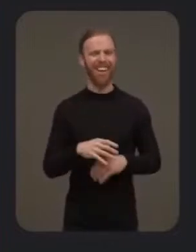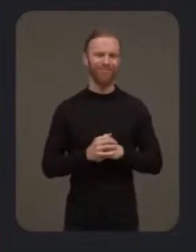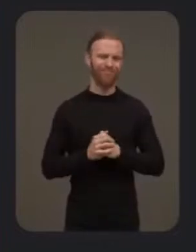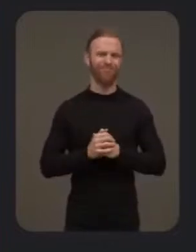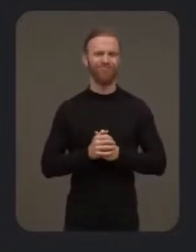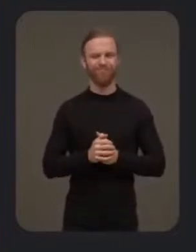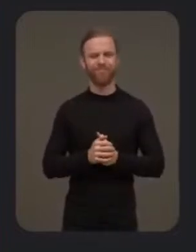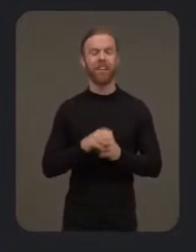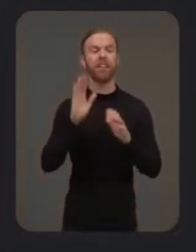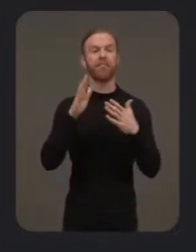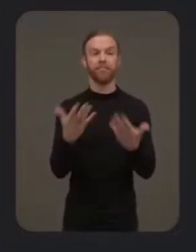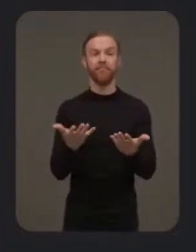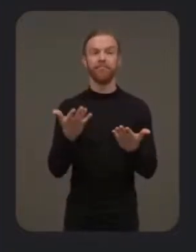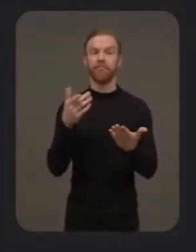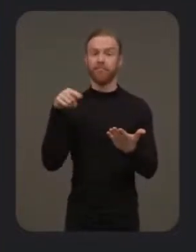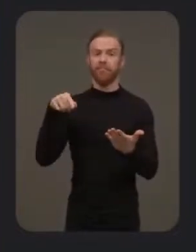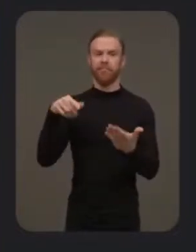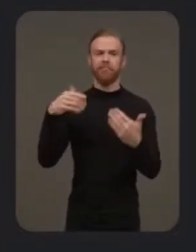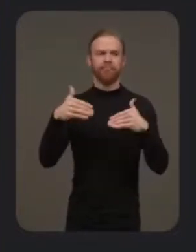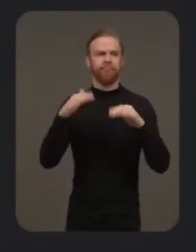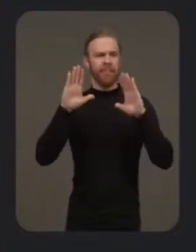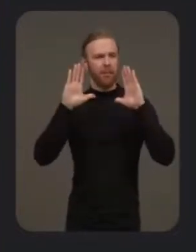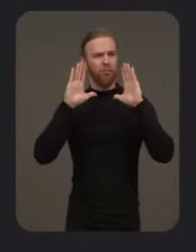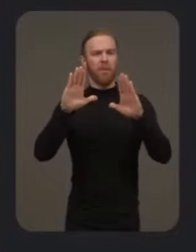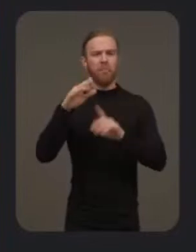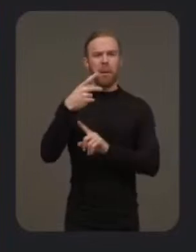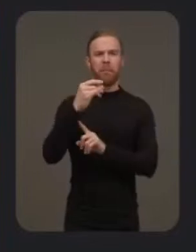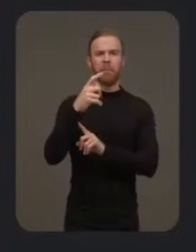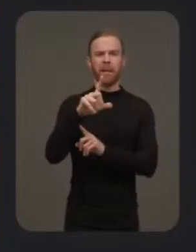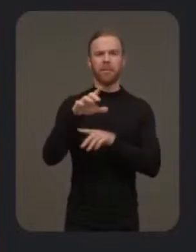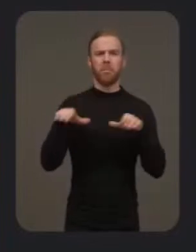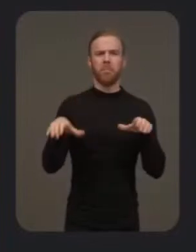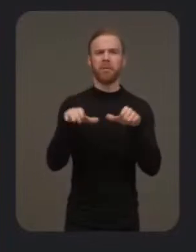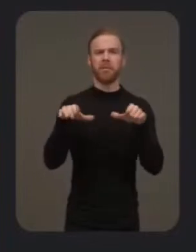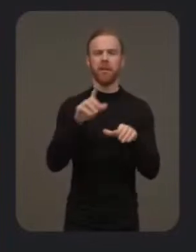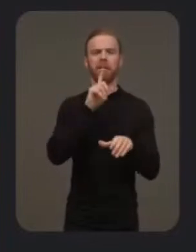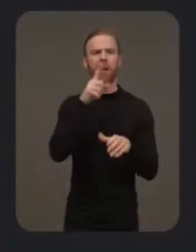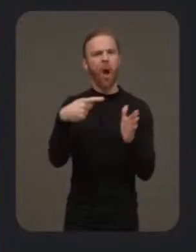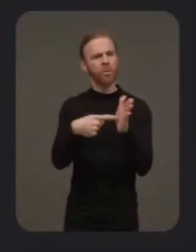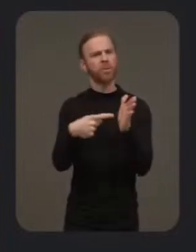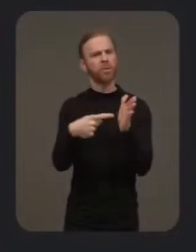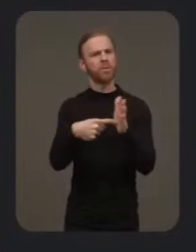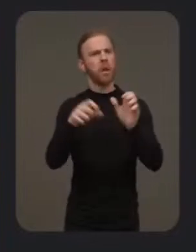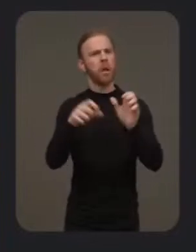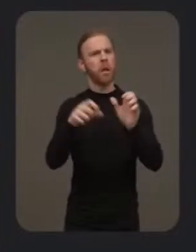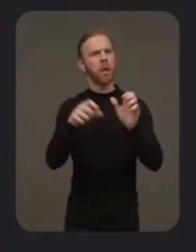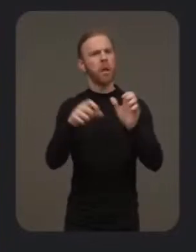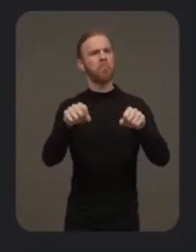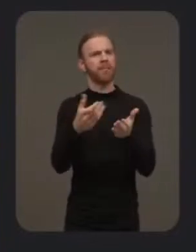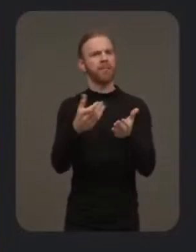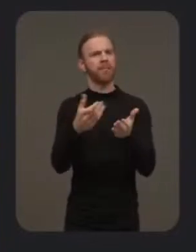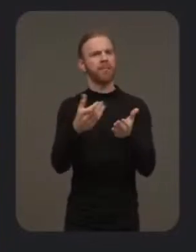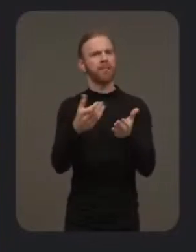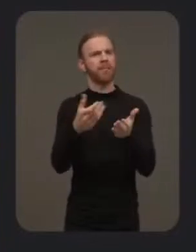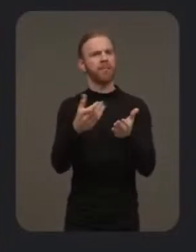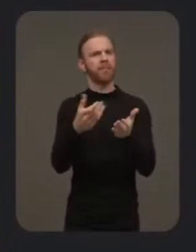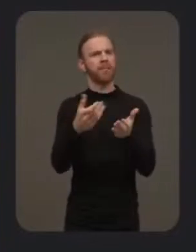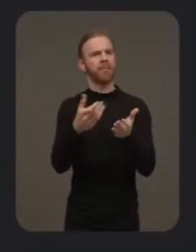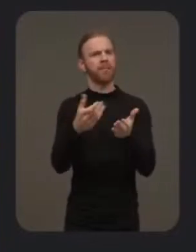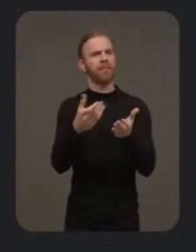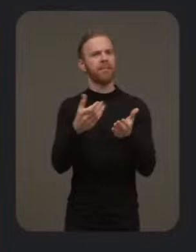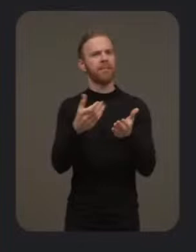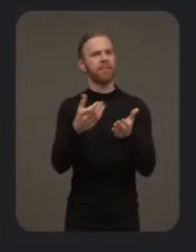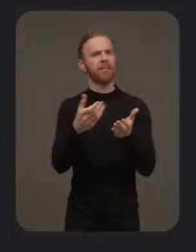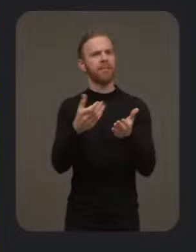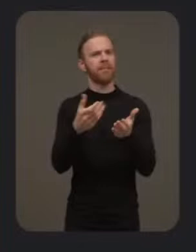It delivers incredible Pixel performance in a very affordable device. And to continue the I/O tradition,